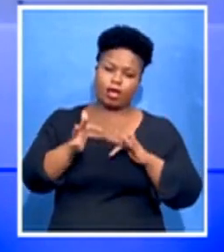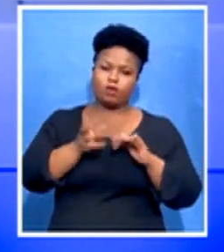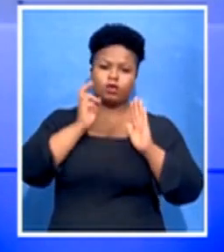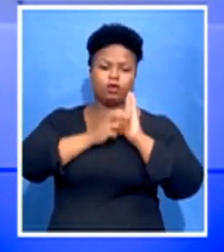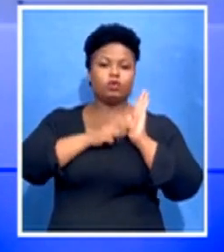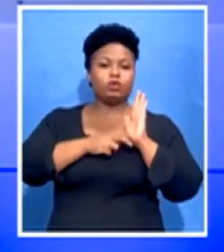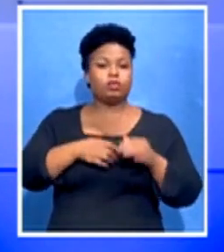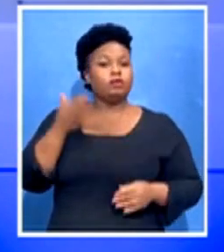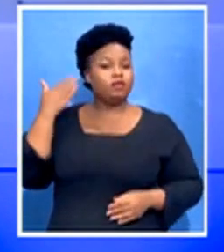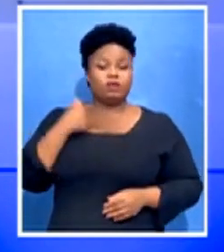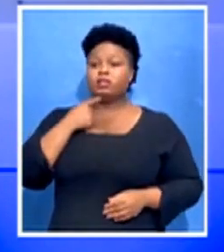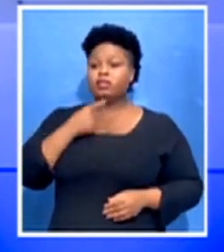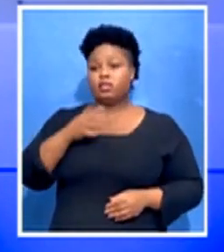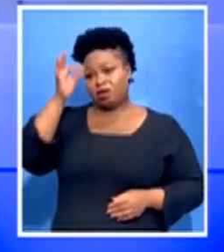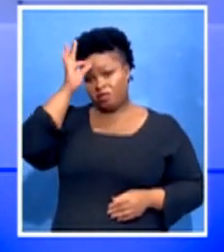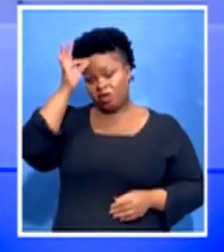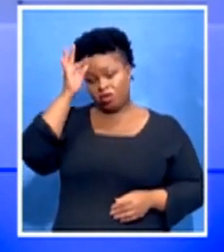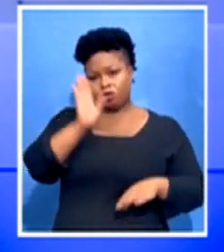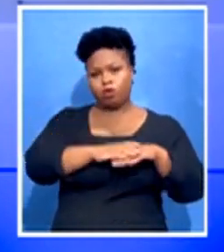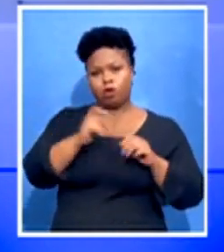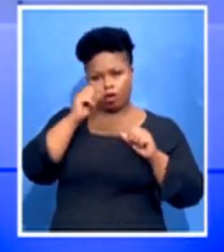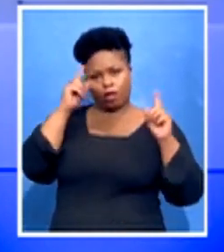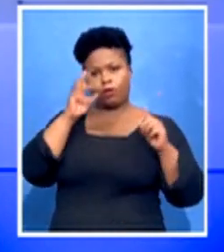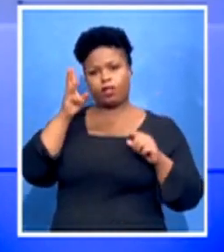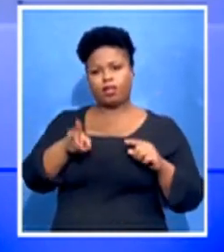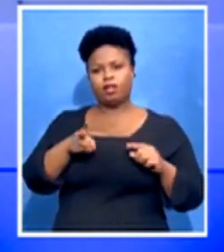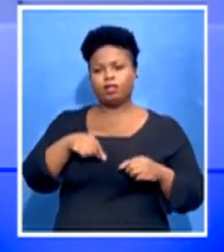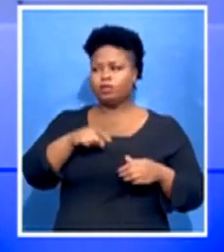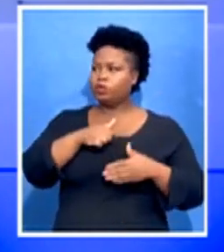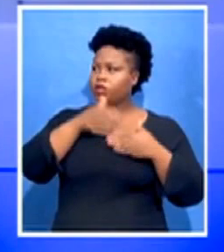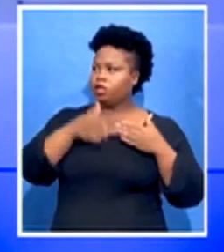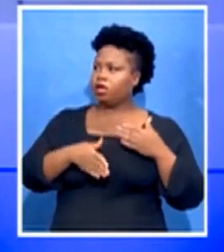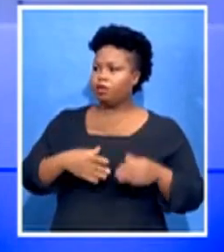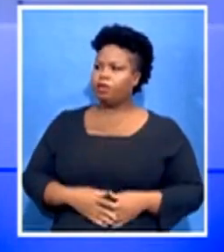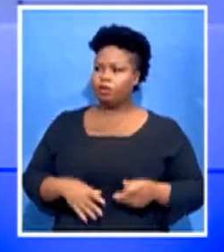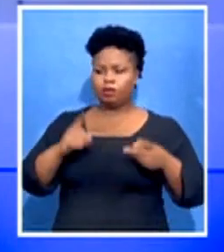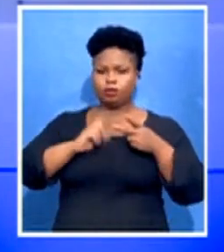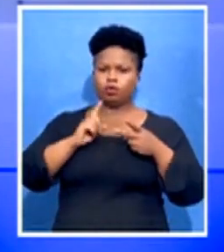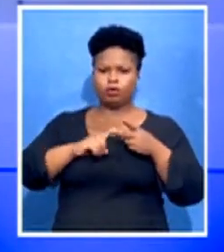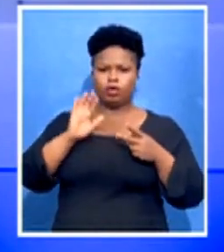high alert this weekend as well. A number of roadblocks set up, so I guess the message is don't take a chance.